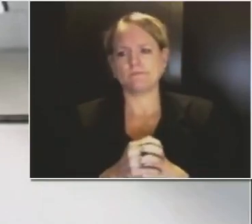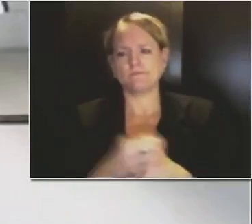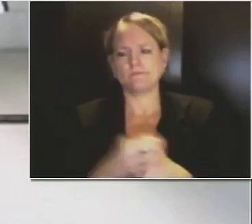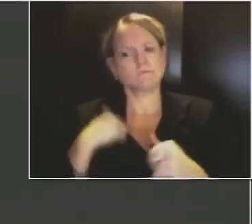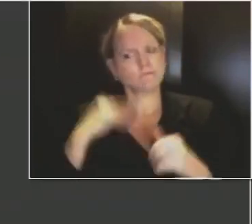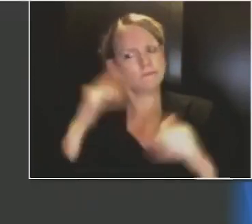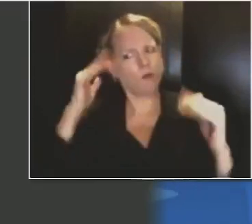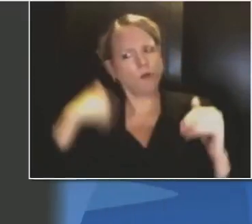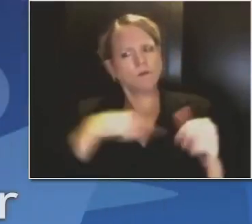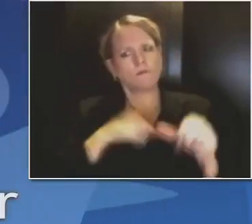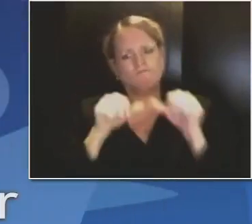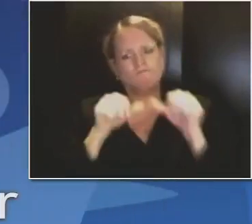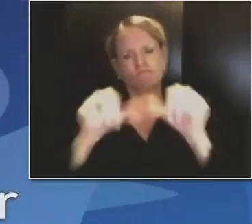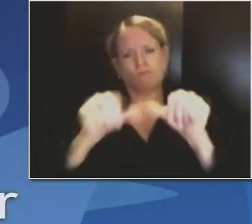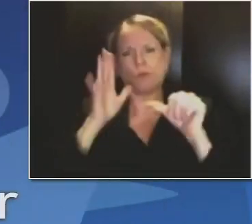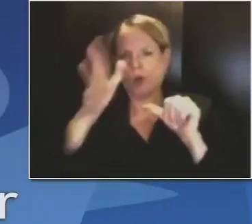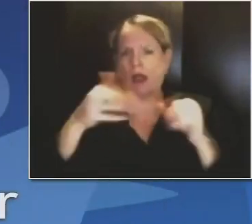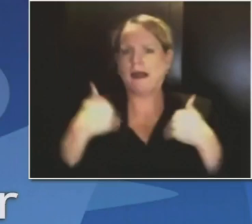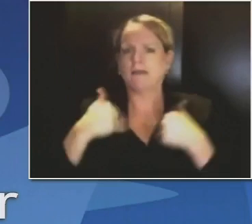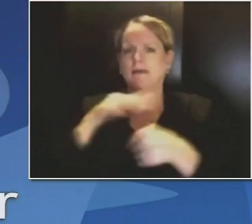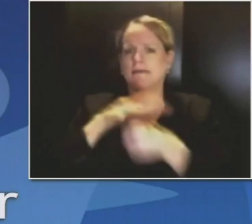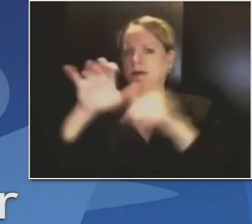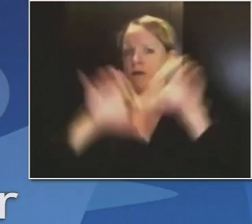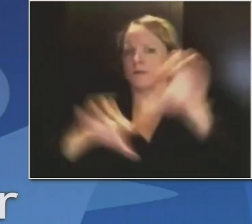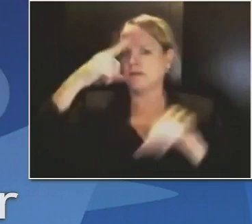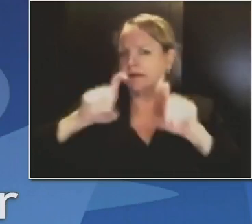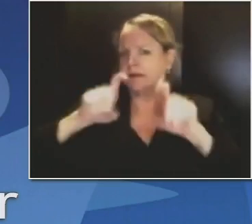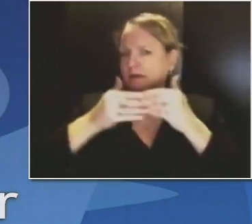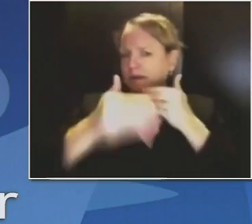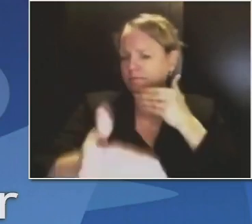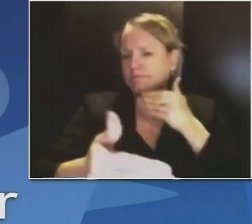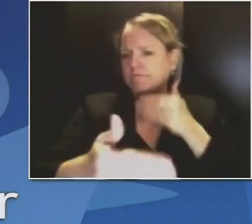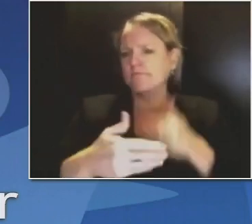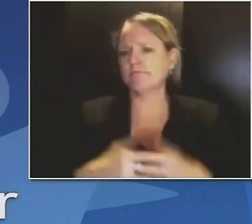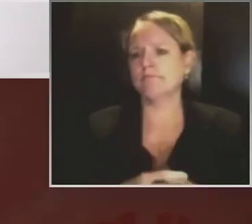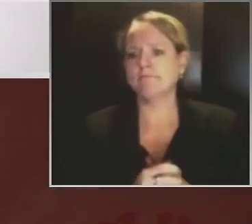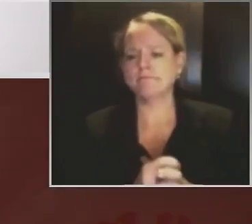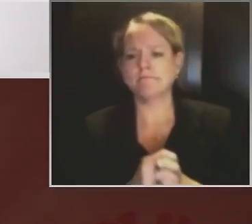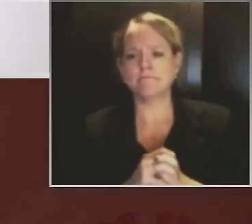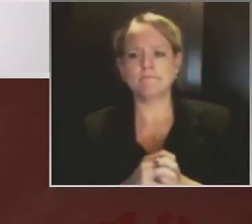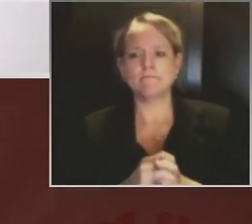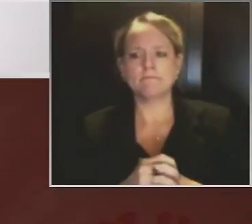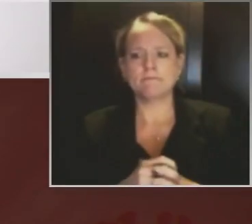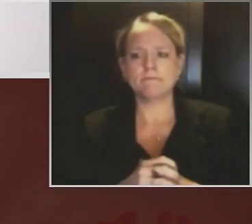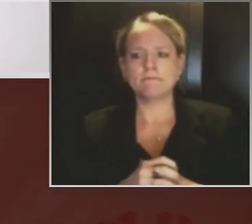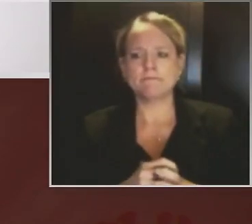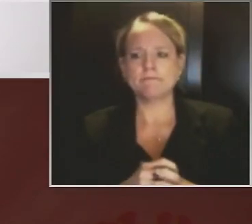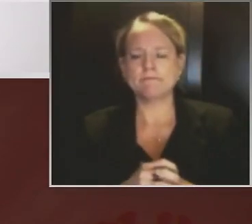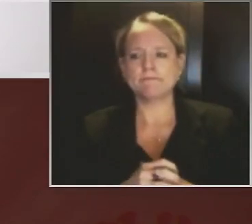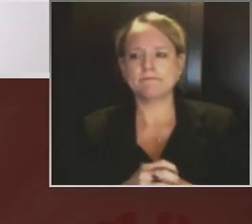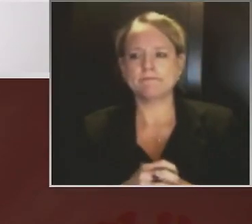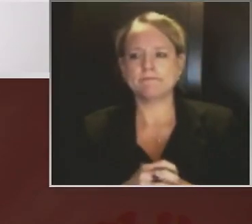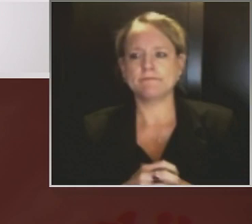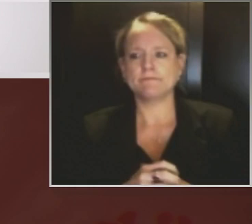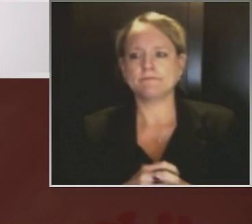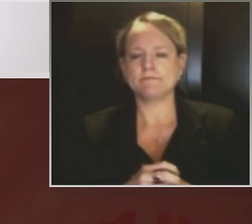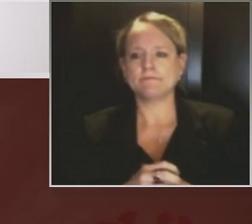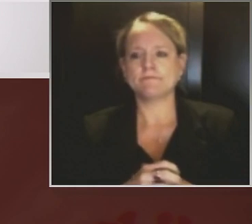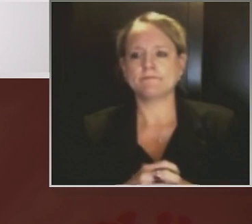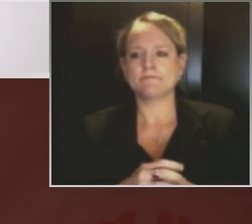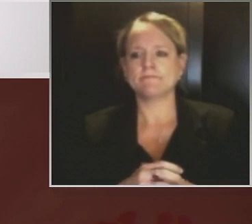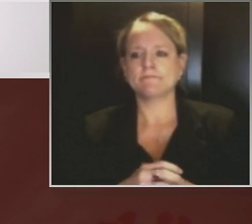I think this question will be for Dr. Westergaard, and it might just be a yes or no answer, but over the past couple of weeks or so, we've seen a slight, or maybe over just the last week,